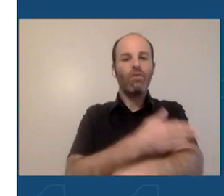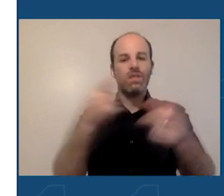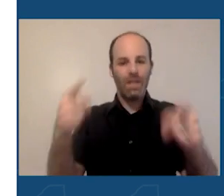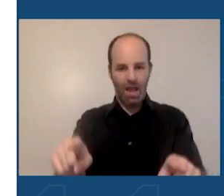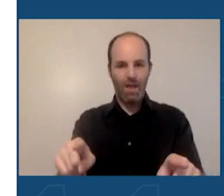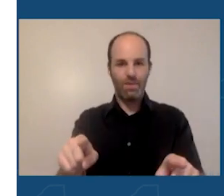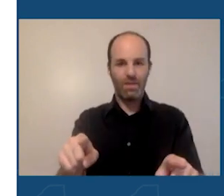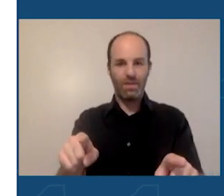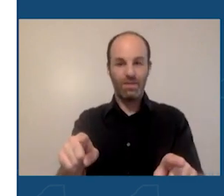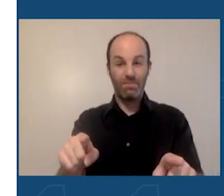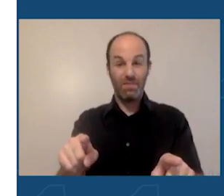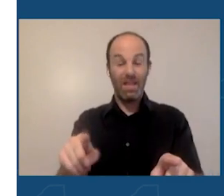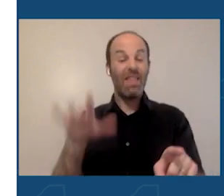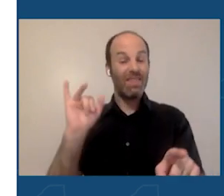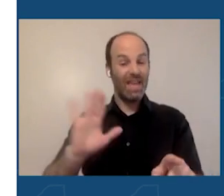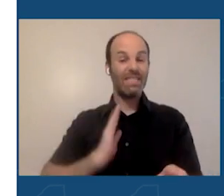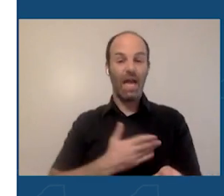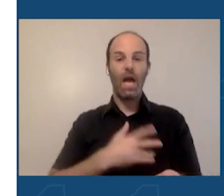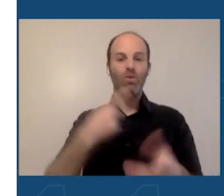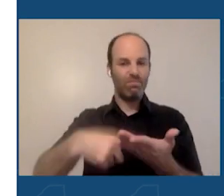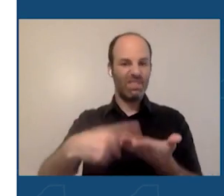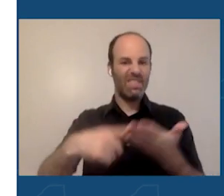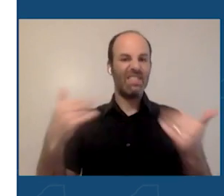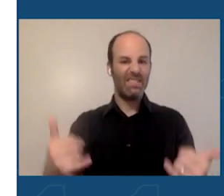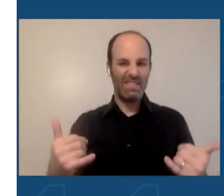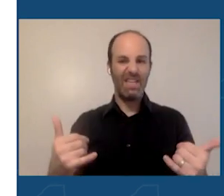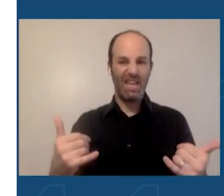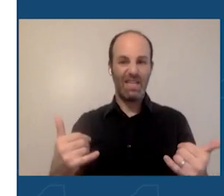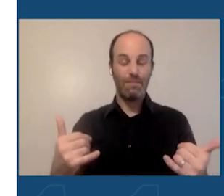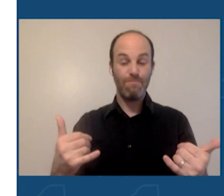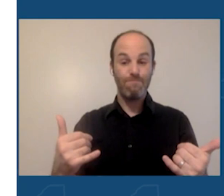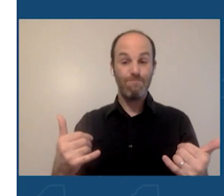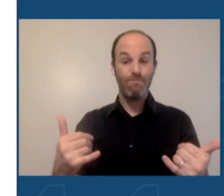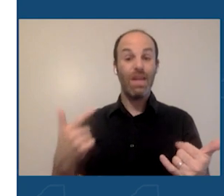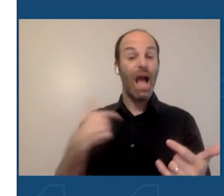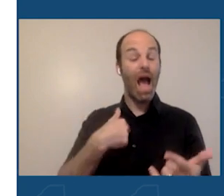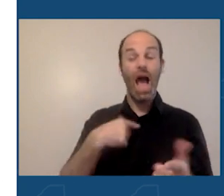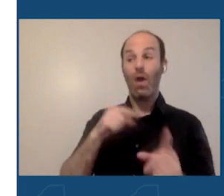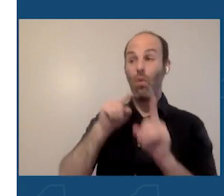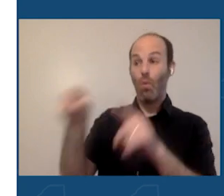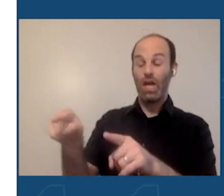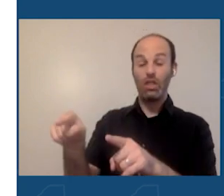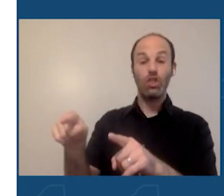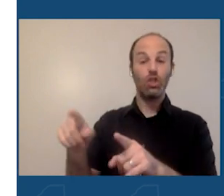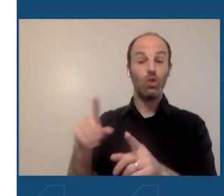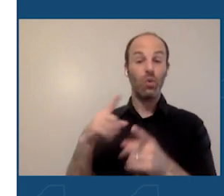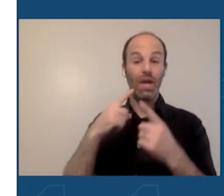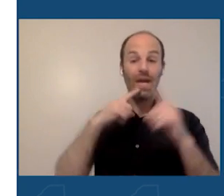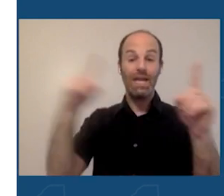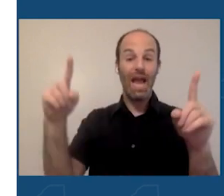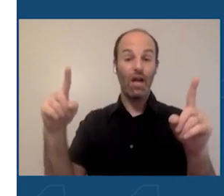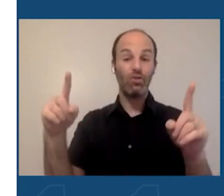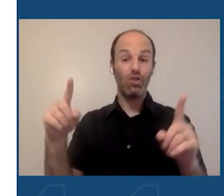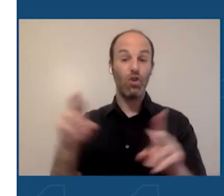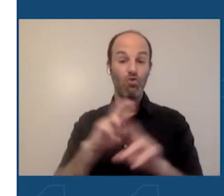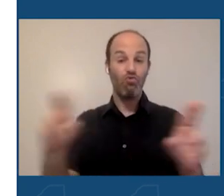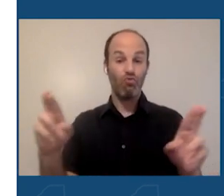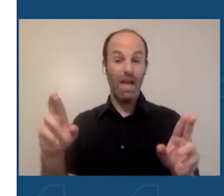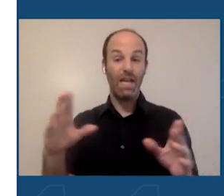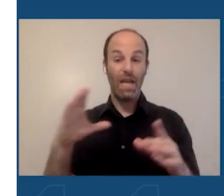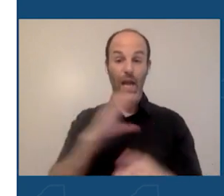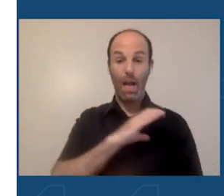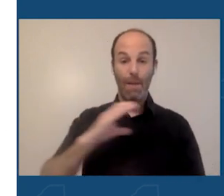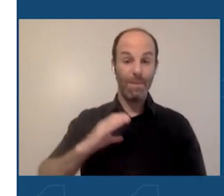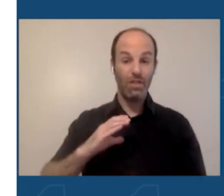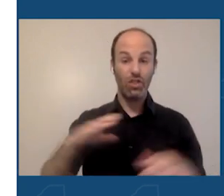we're talking about in terms of what we want to do. I was there to announce many of the READY Commission, the Resiliency and Economic Development